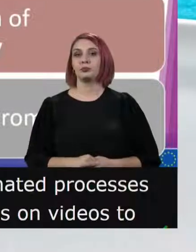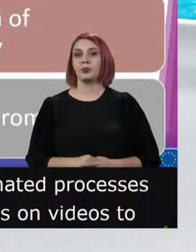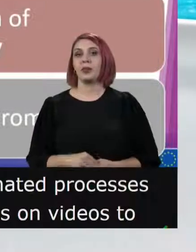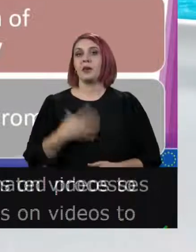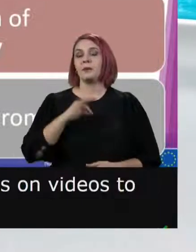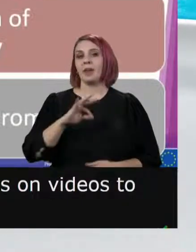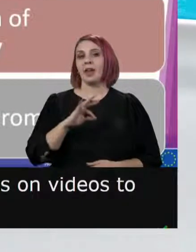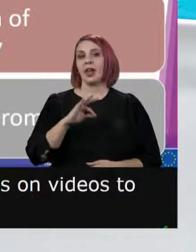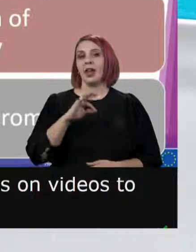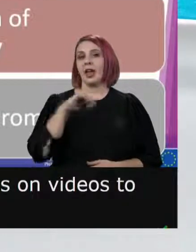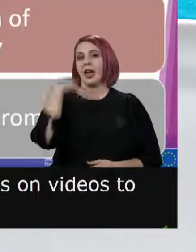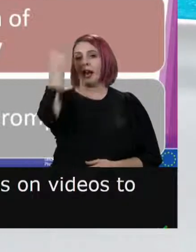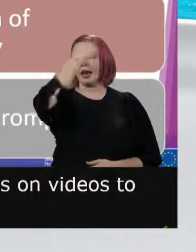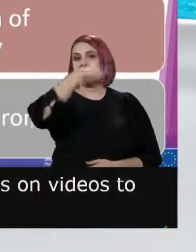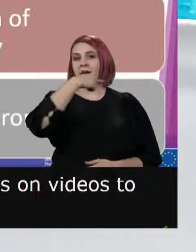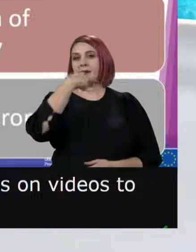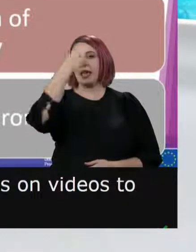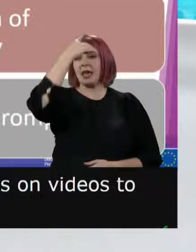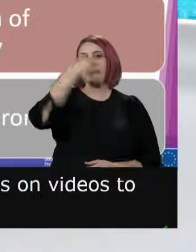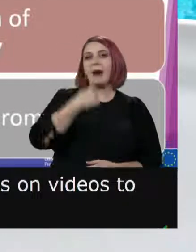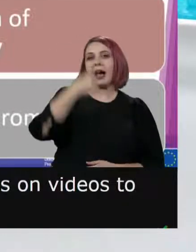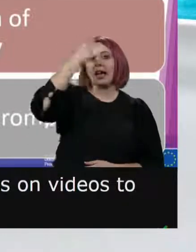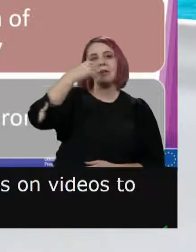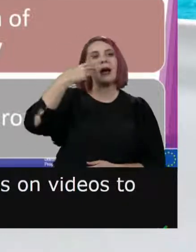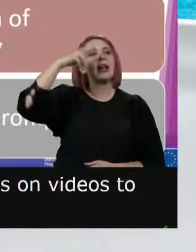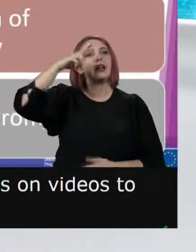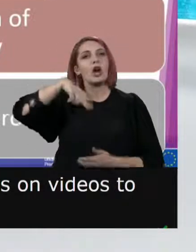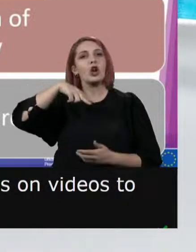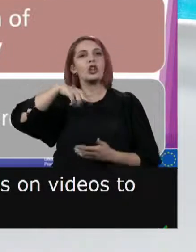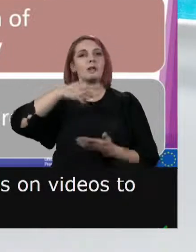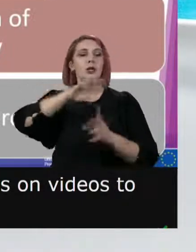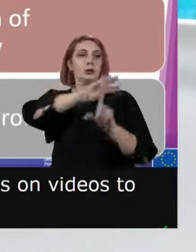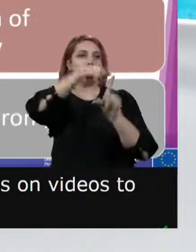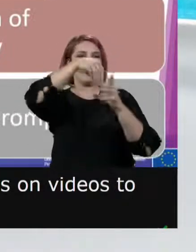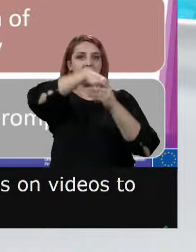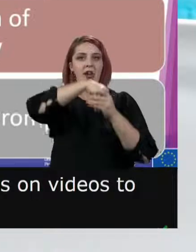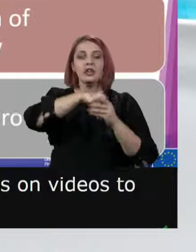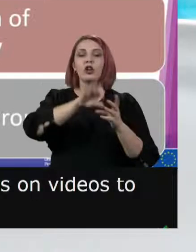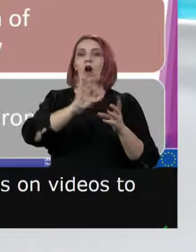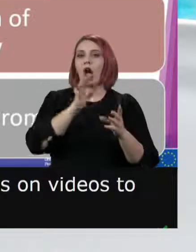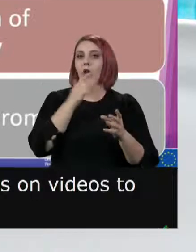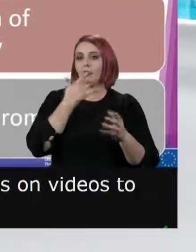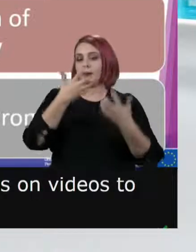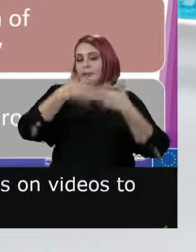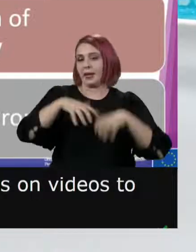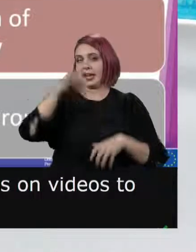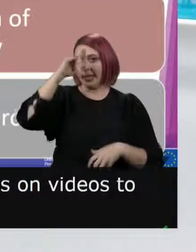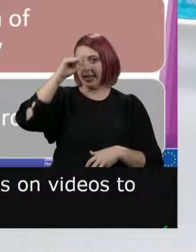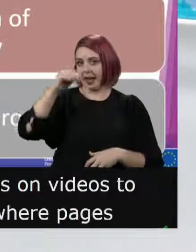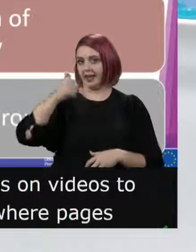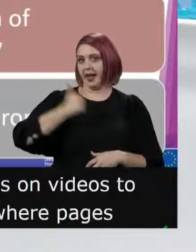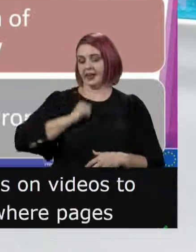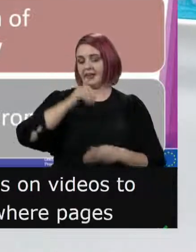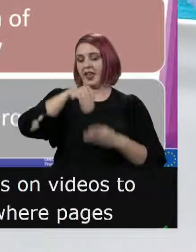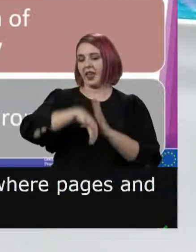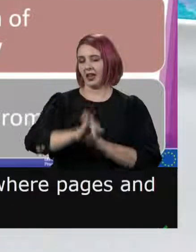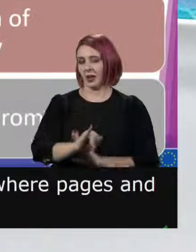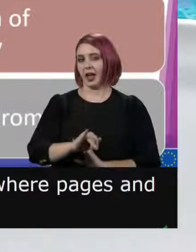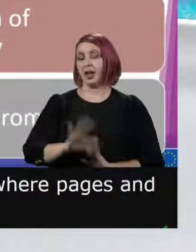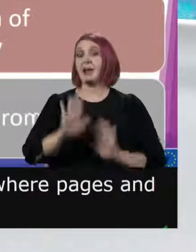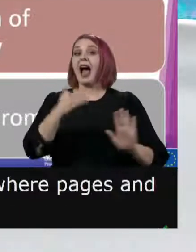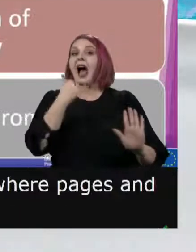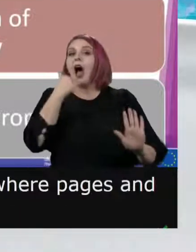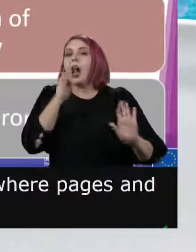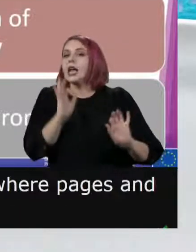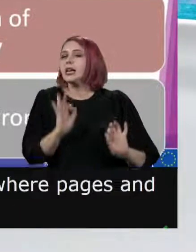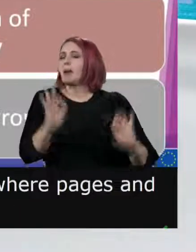text on websites, web pages, and images. But some of these were particularly important to us. The